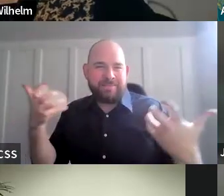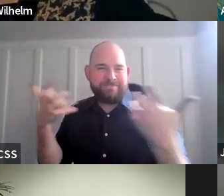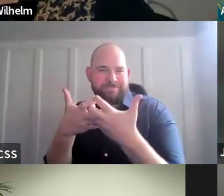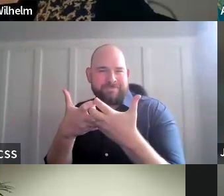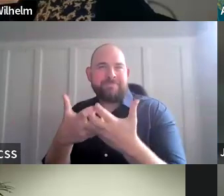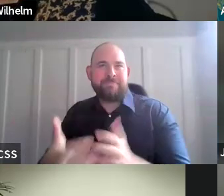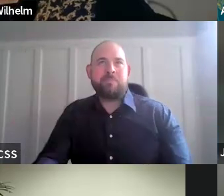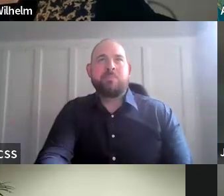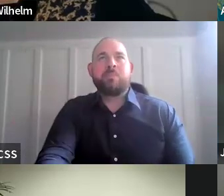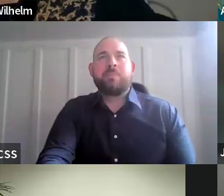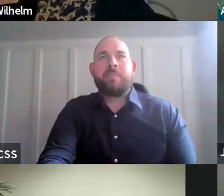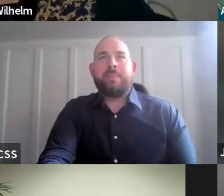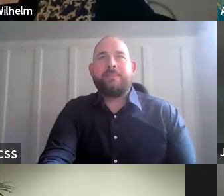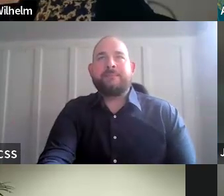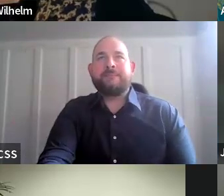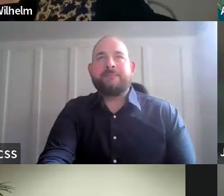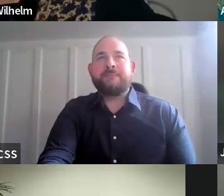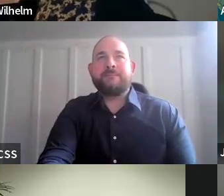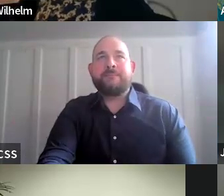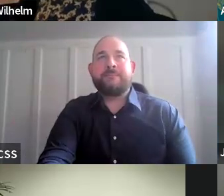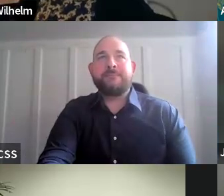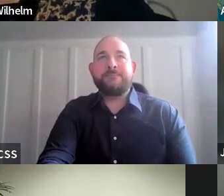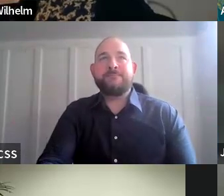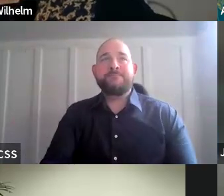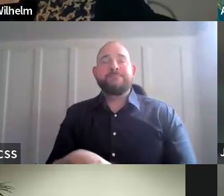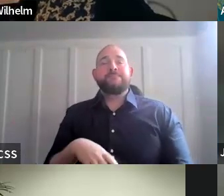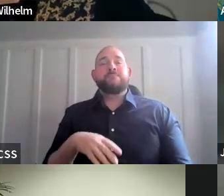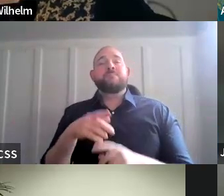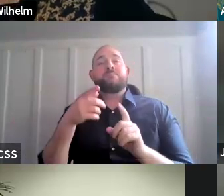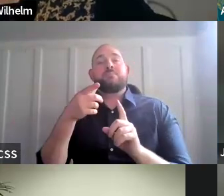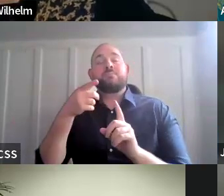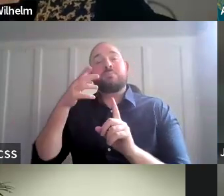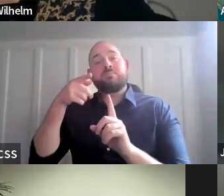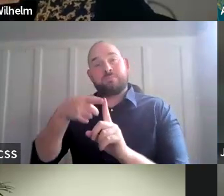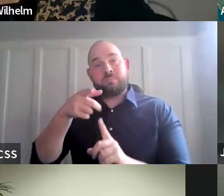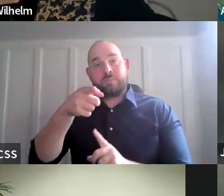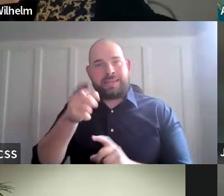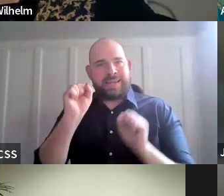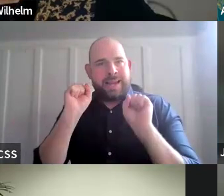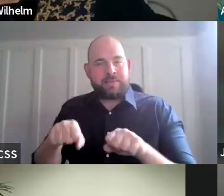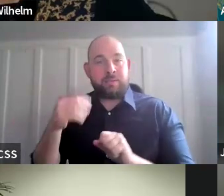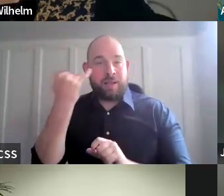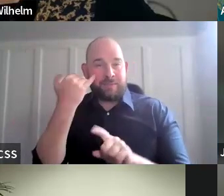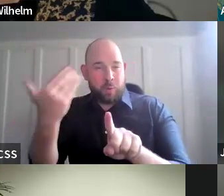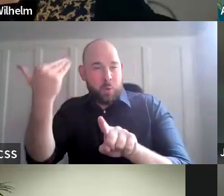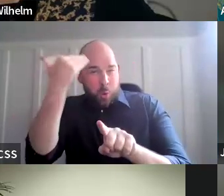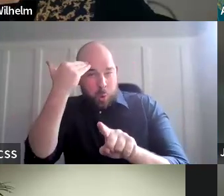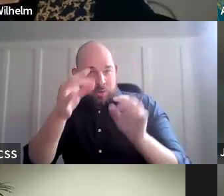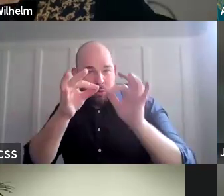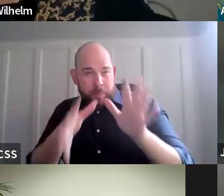deaf person is just doing their presentation and they're falling really behind. That's an example of a poor match.